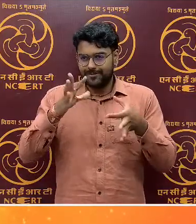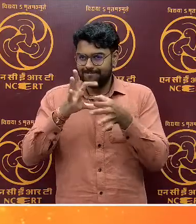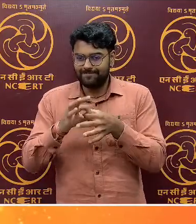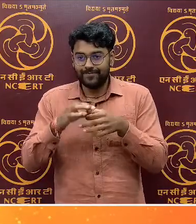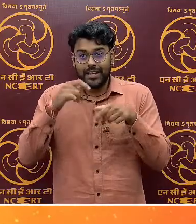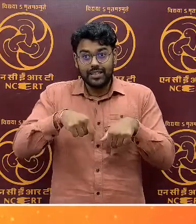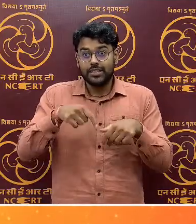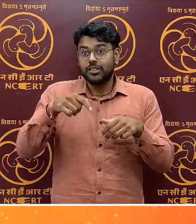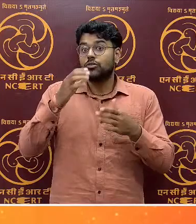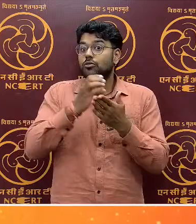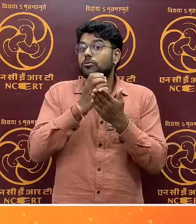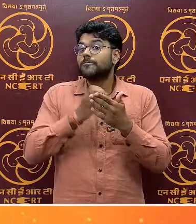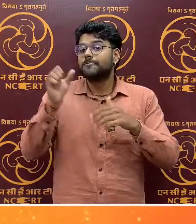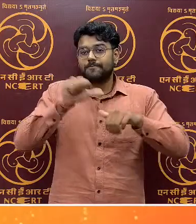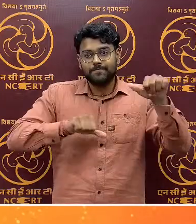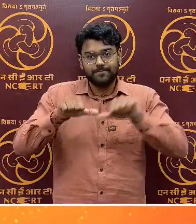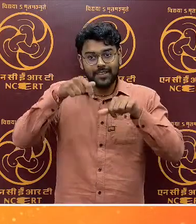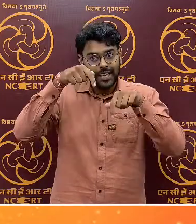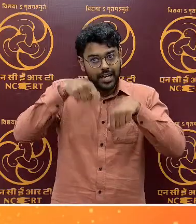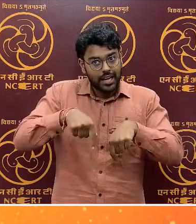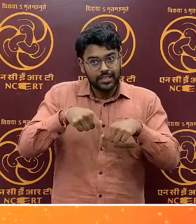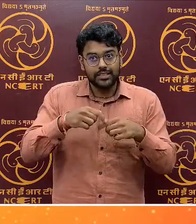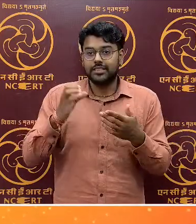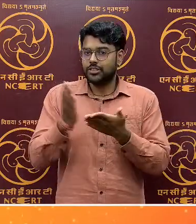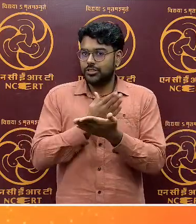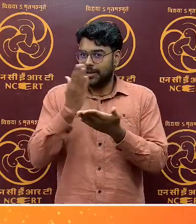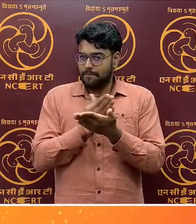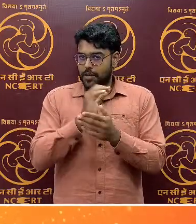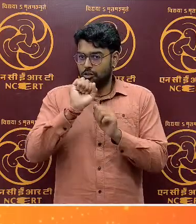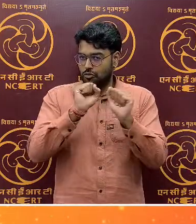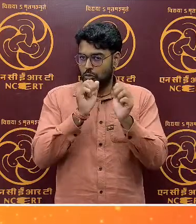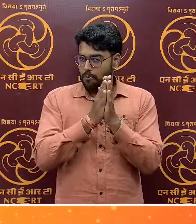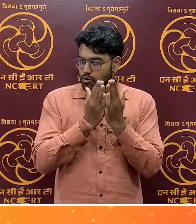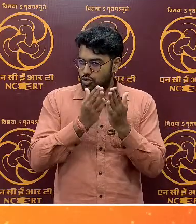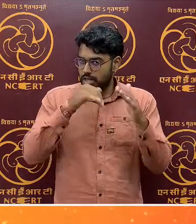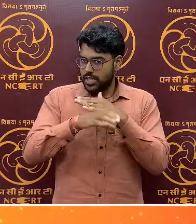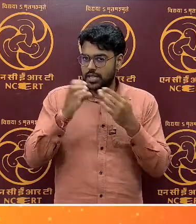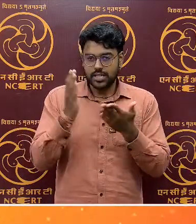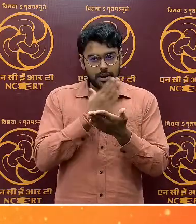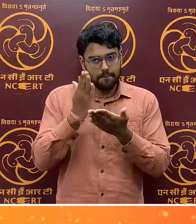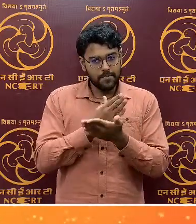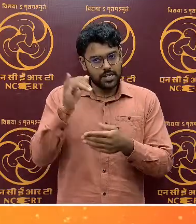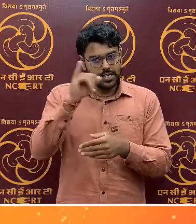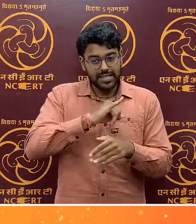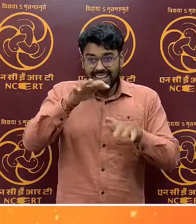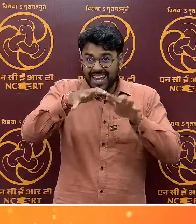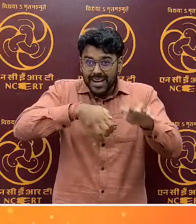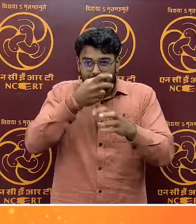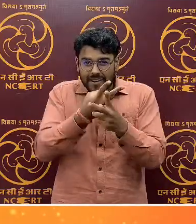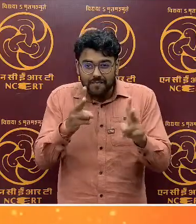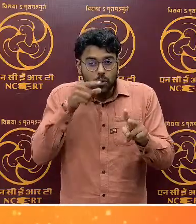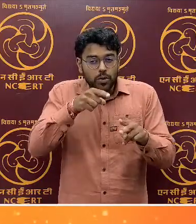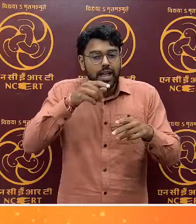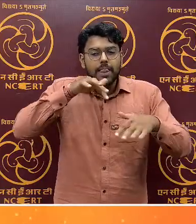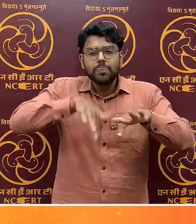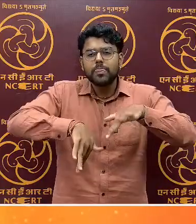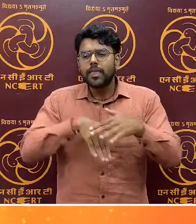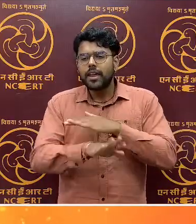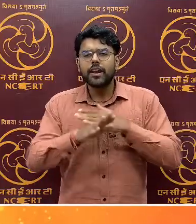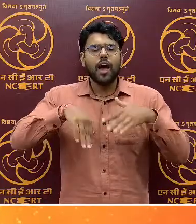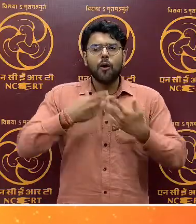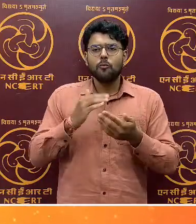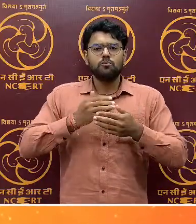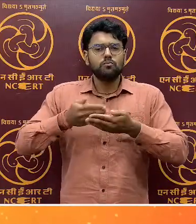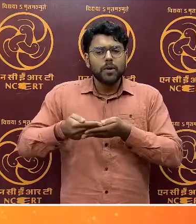is science. Today we are taking chapter 6 from your textbook titled Reproduction in Animals. We all know that reproduction